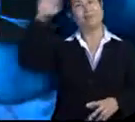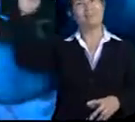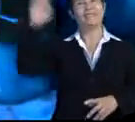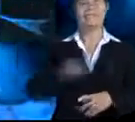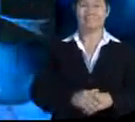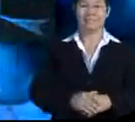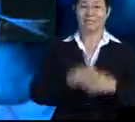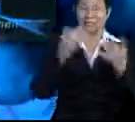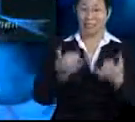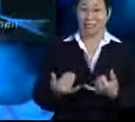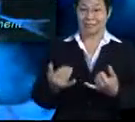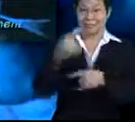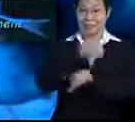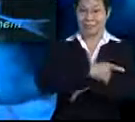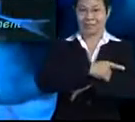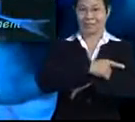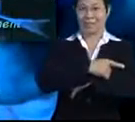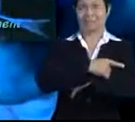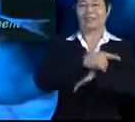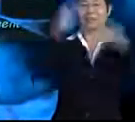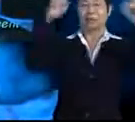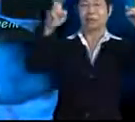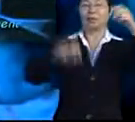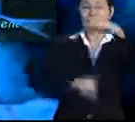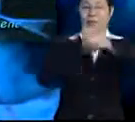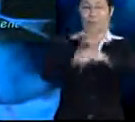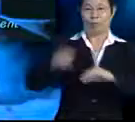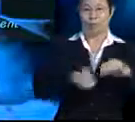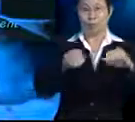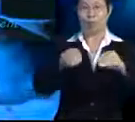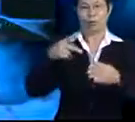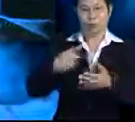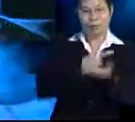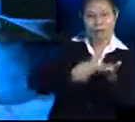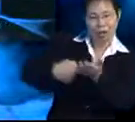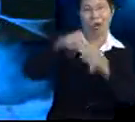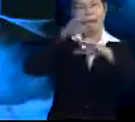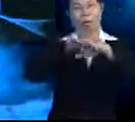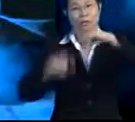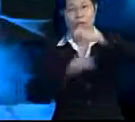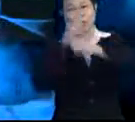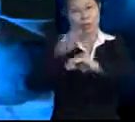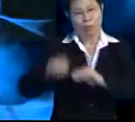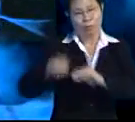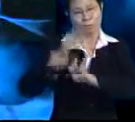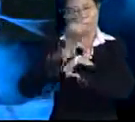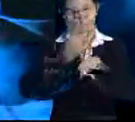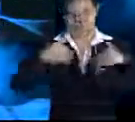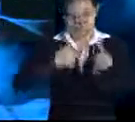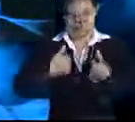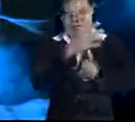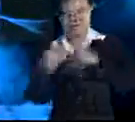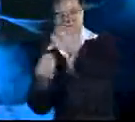Hello, today's topic is support and movement. We are going to discuss on the support and movement in